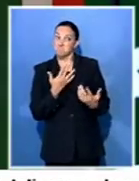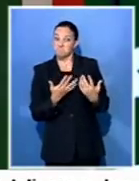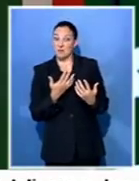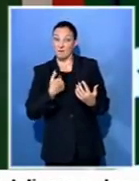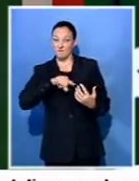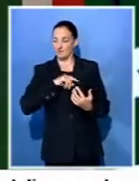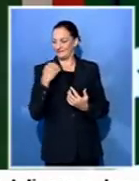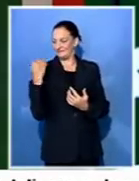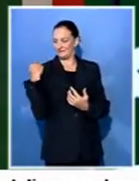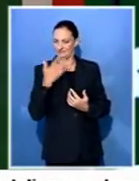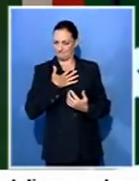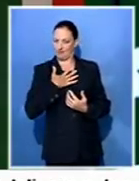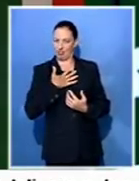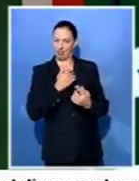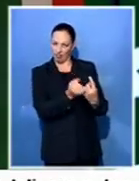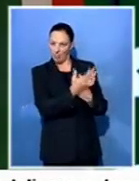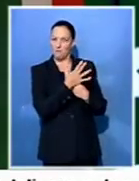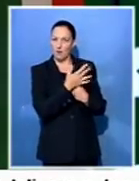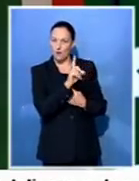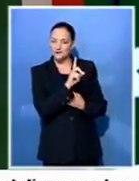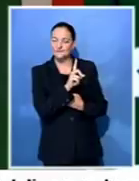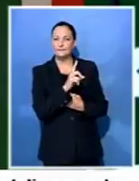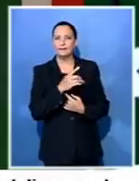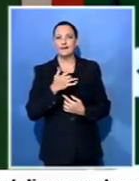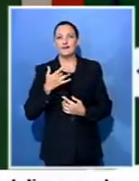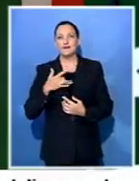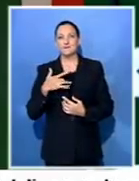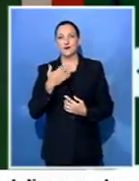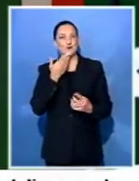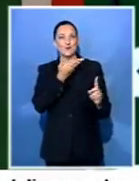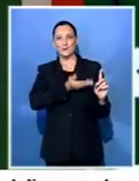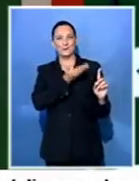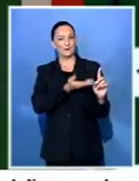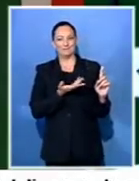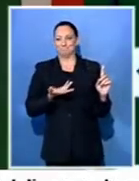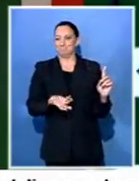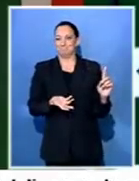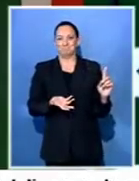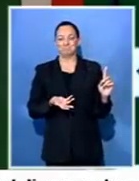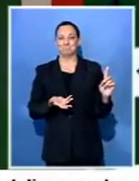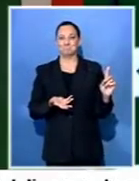possibly to all of us, was just being who he was.